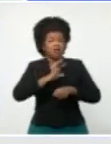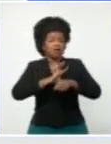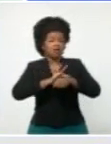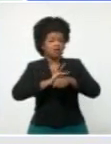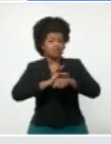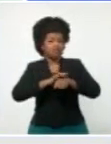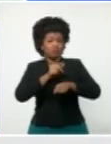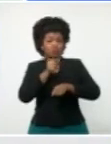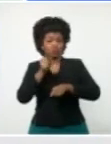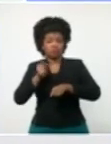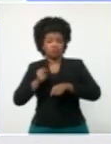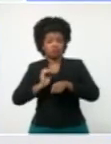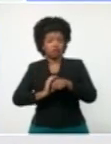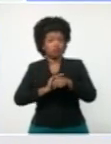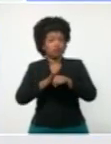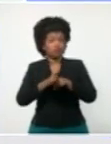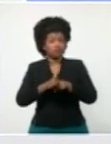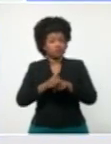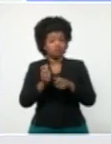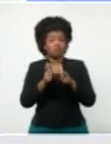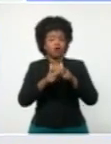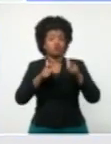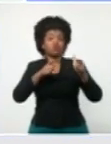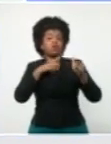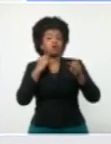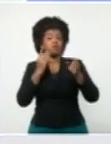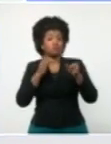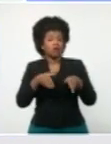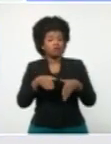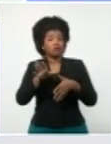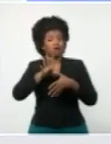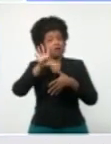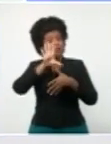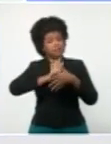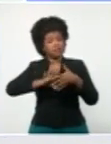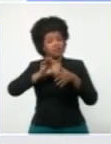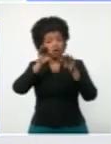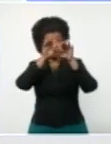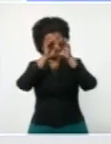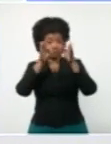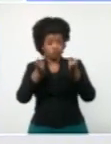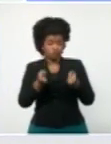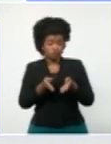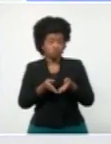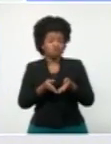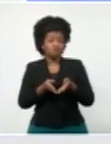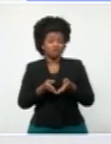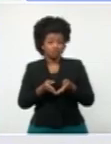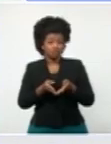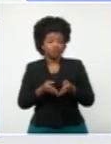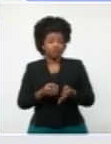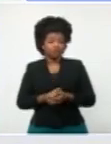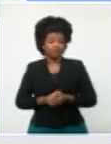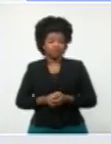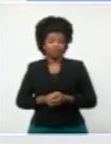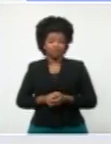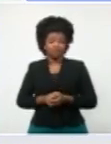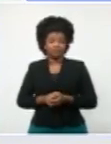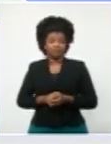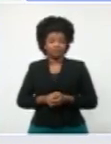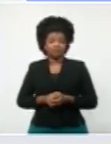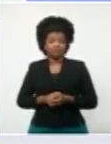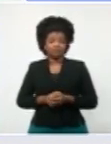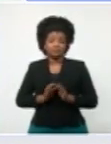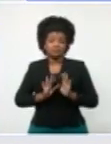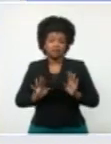world, occupying this position. This is only to see the dynamics of the disease